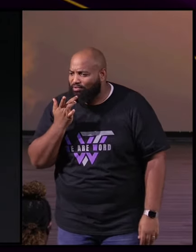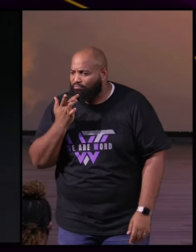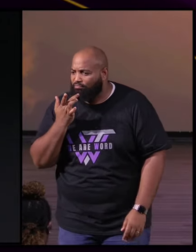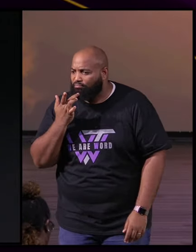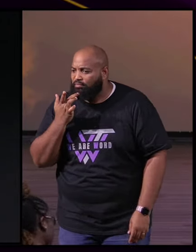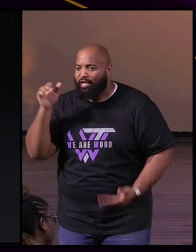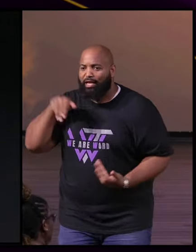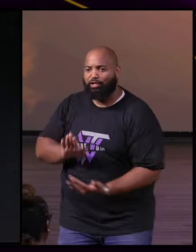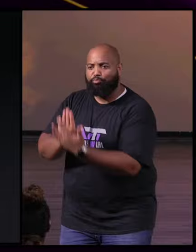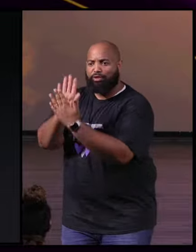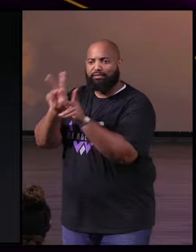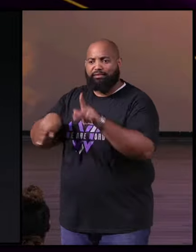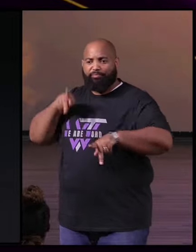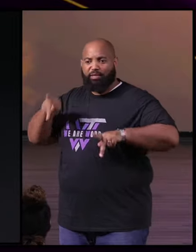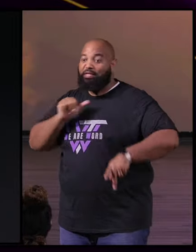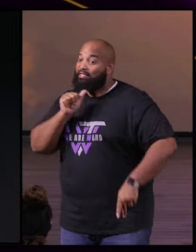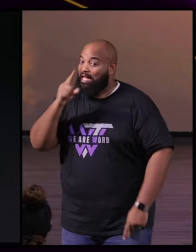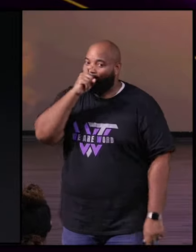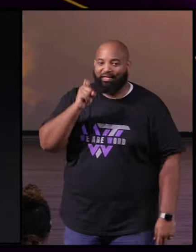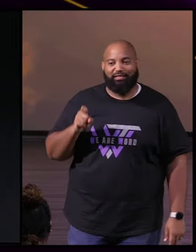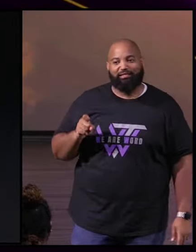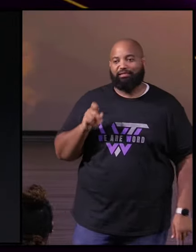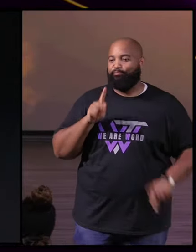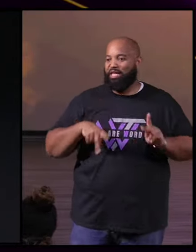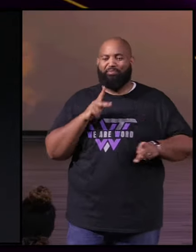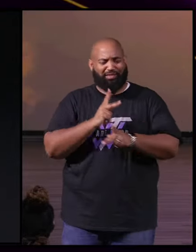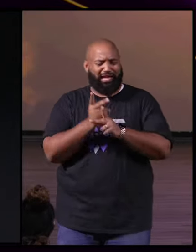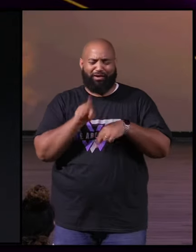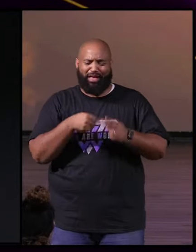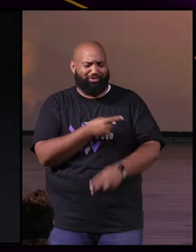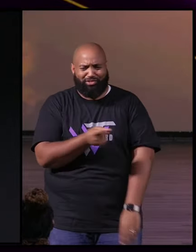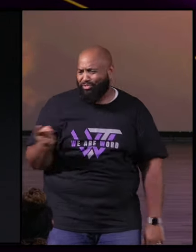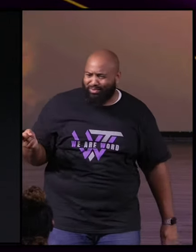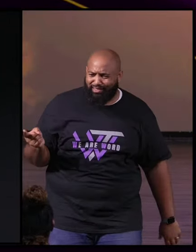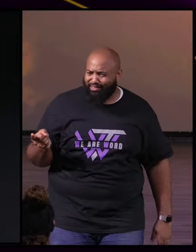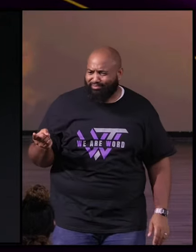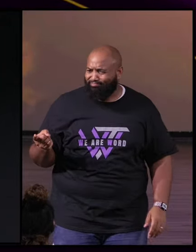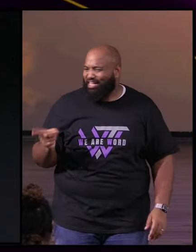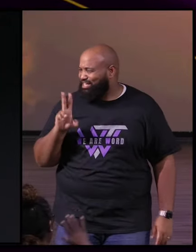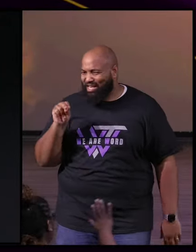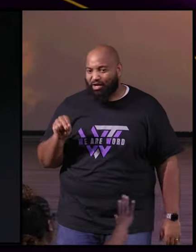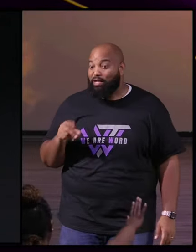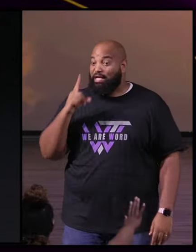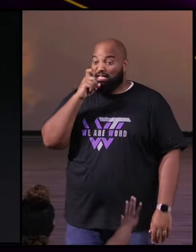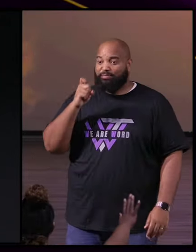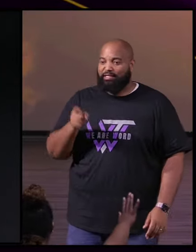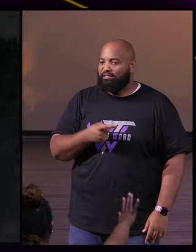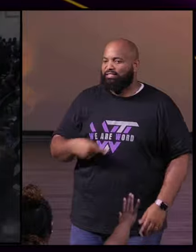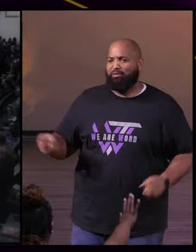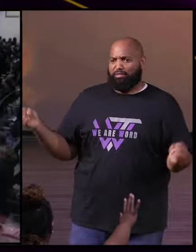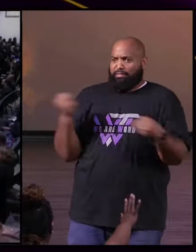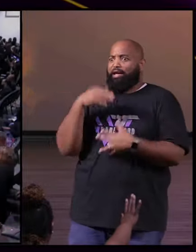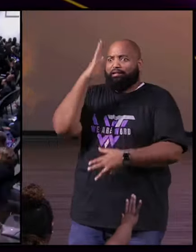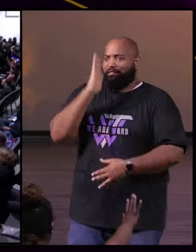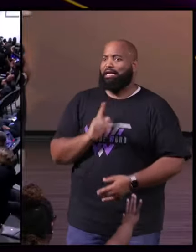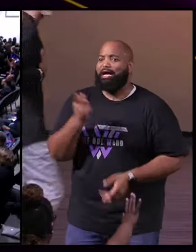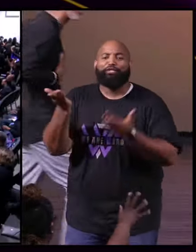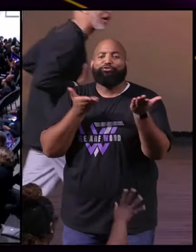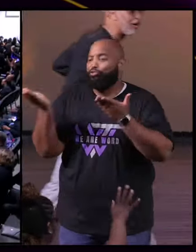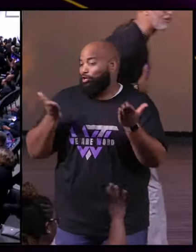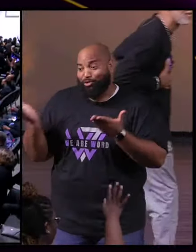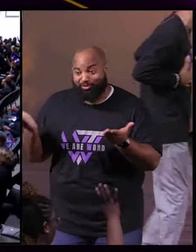in front of people, not because people cared anything about you, but they were fearful of the God